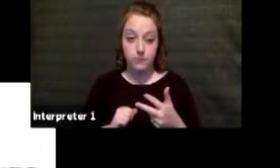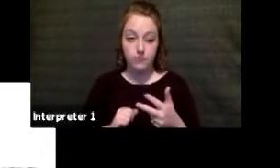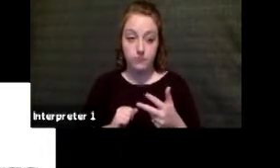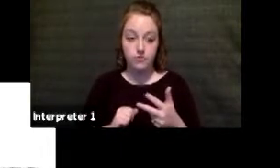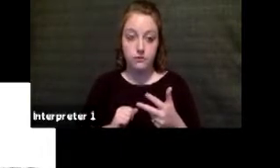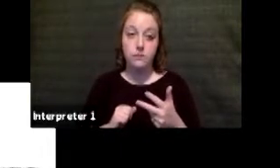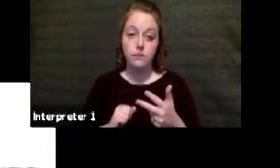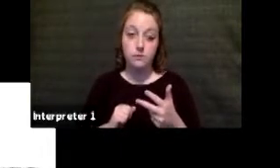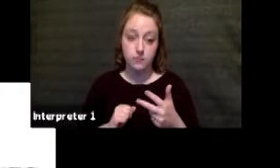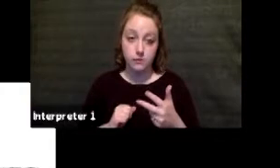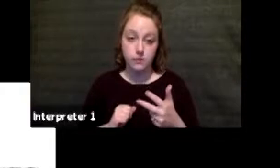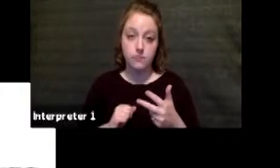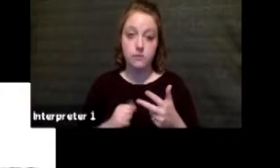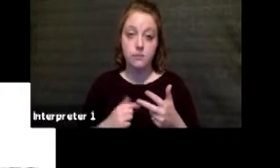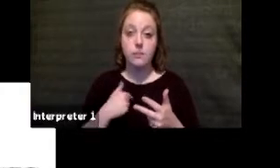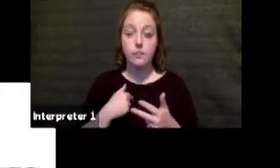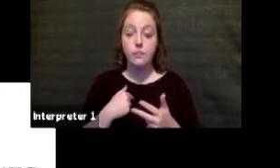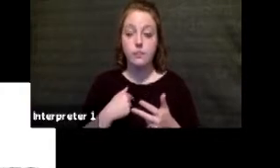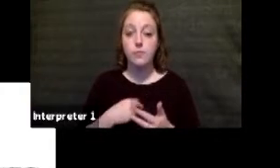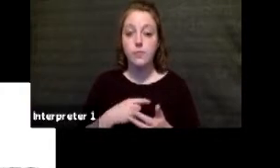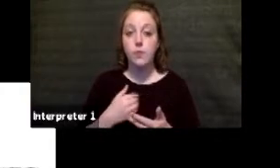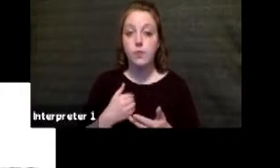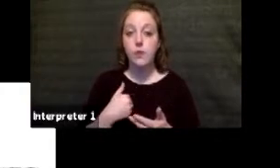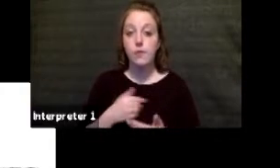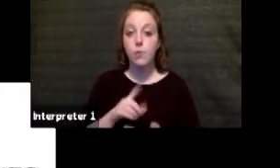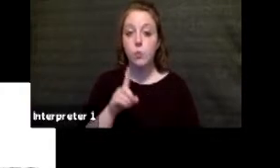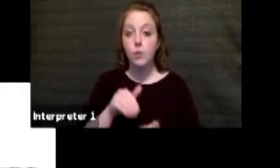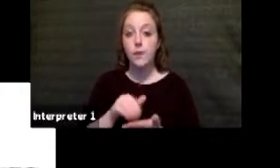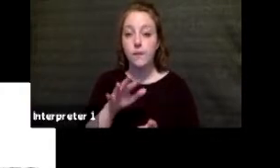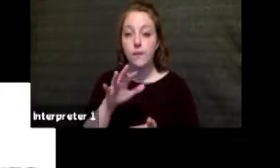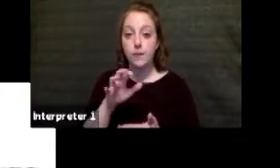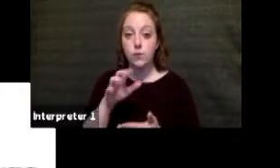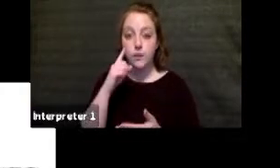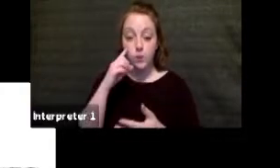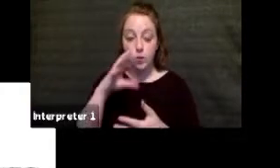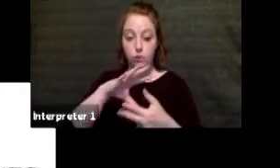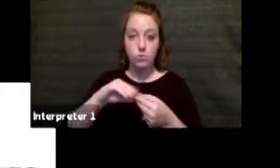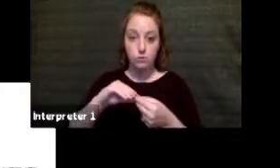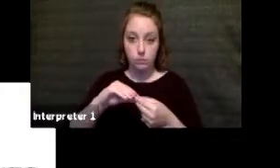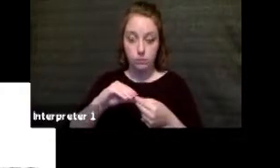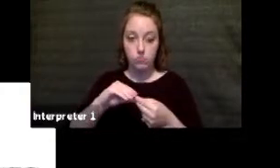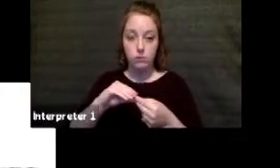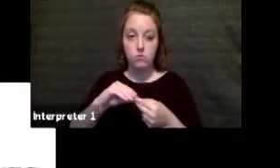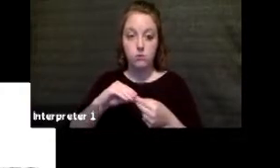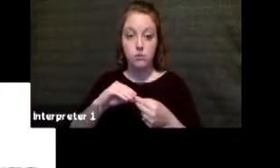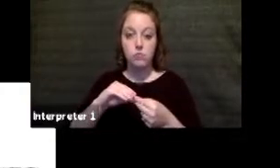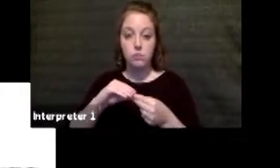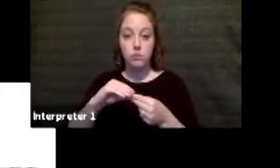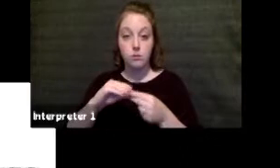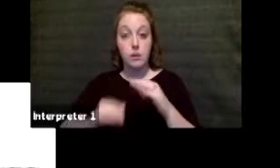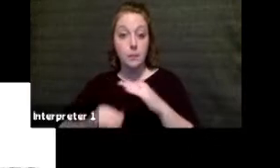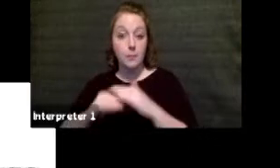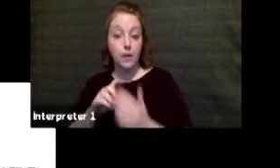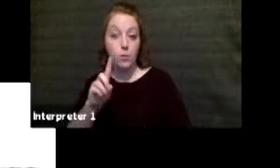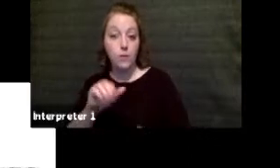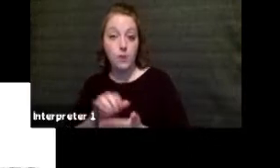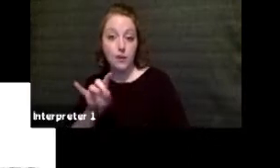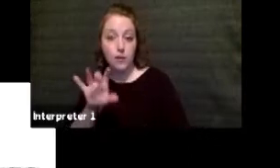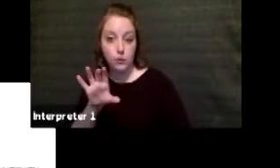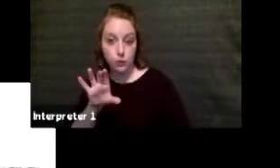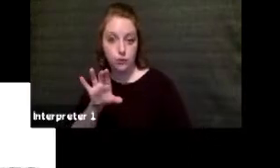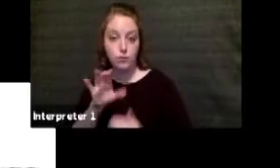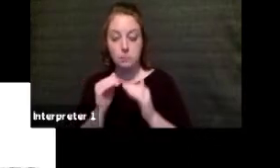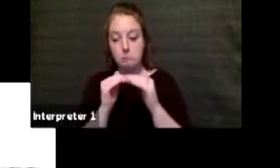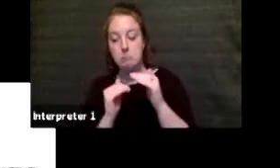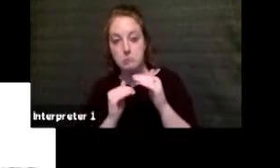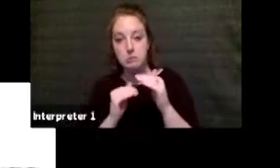the, we have 1500 students attending those three schools with a capacity of about 1800 students. Uh, but what's